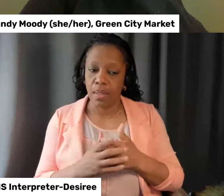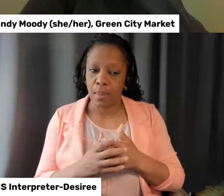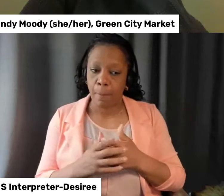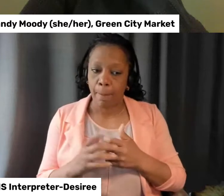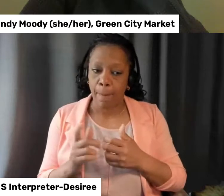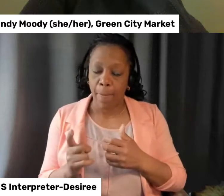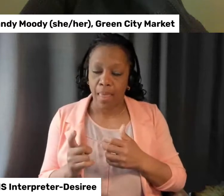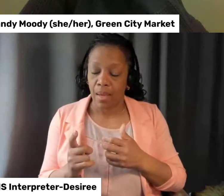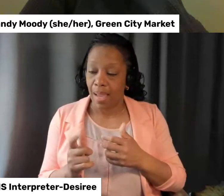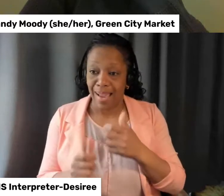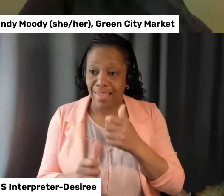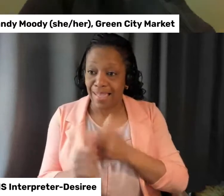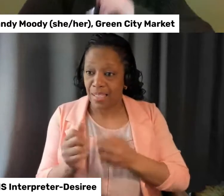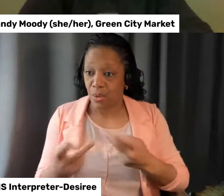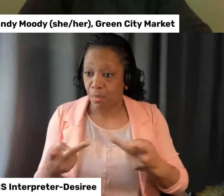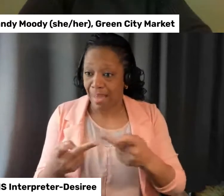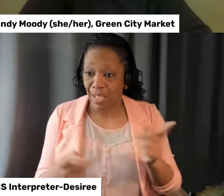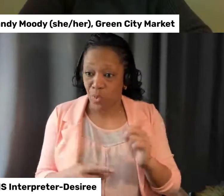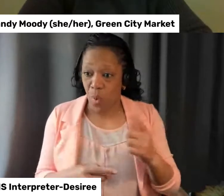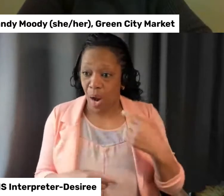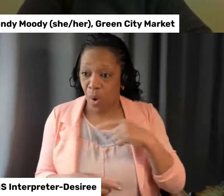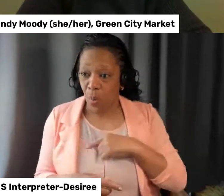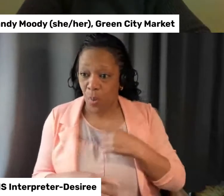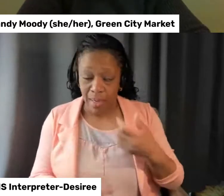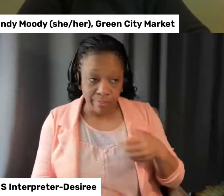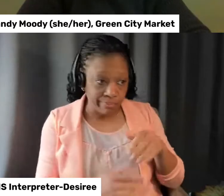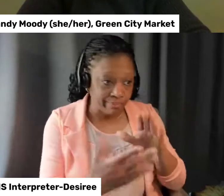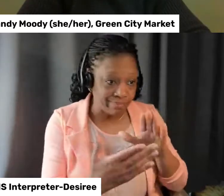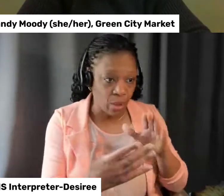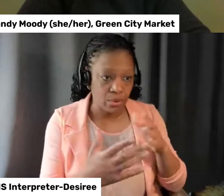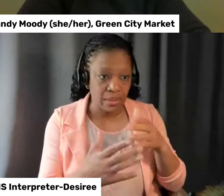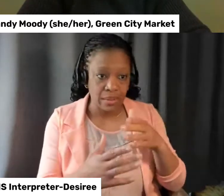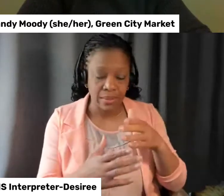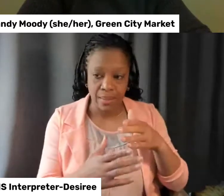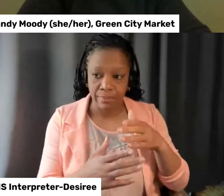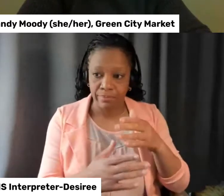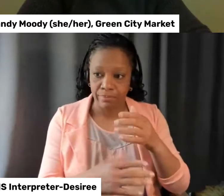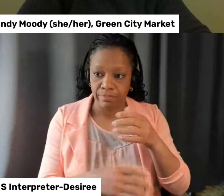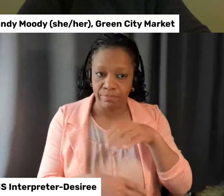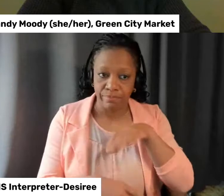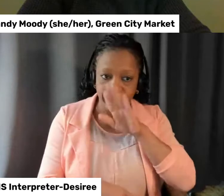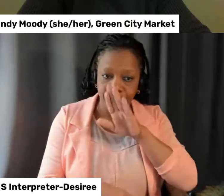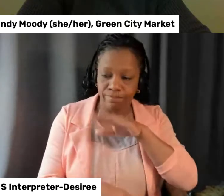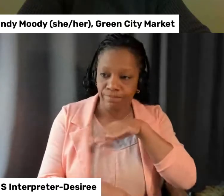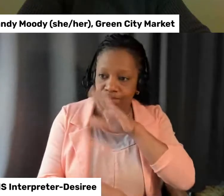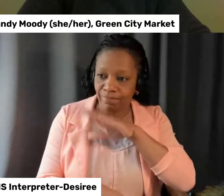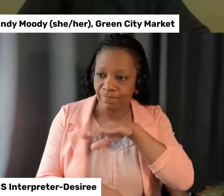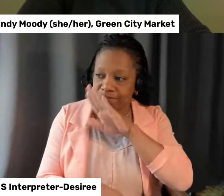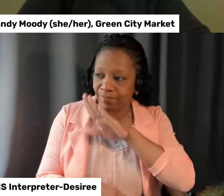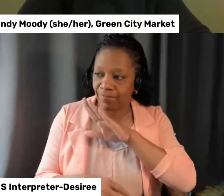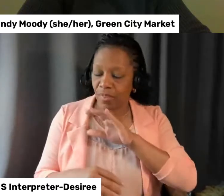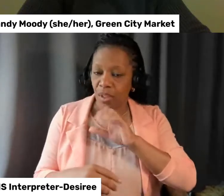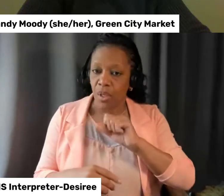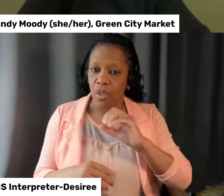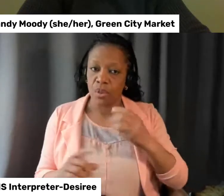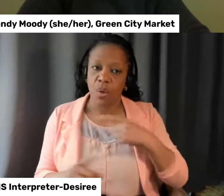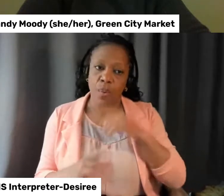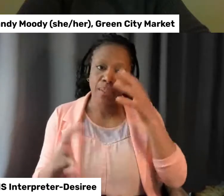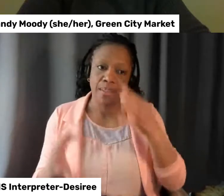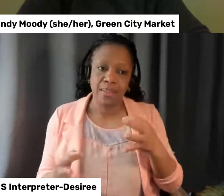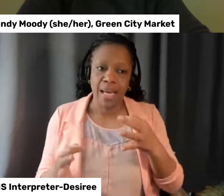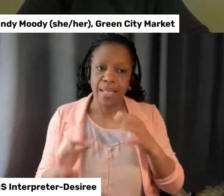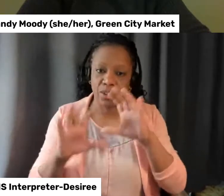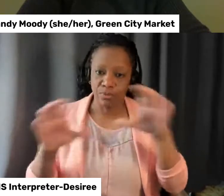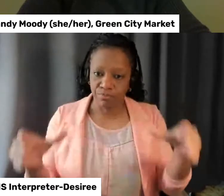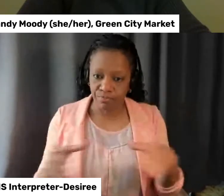we might have turned to, was maybe something we could do something about. So we decided to get together again and invite another couple